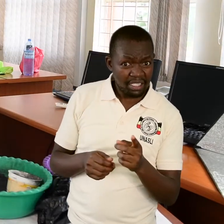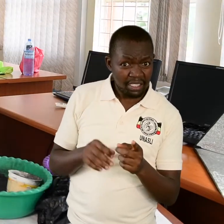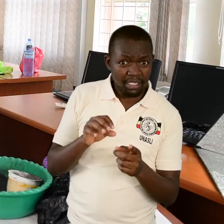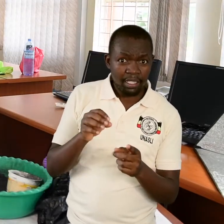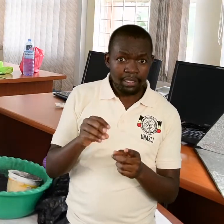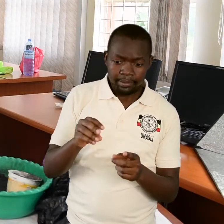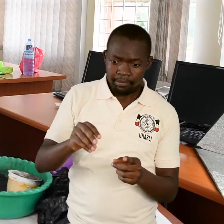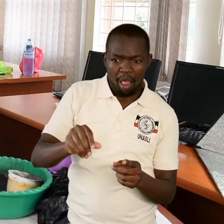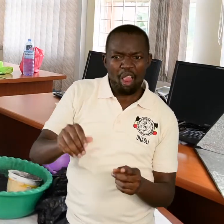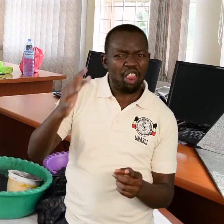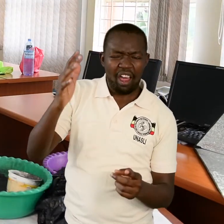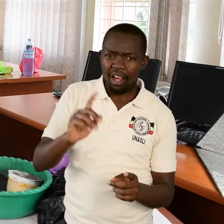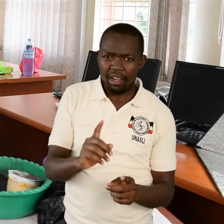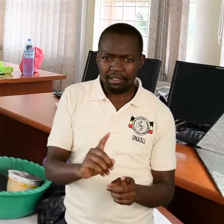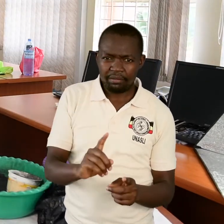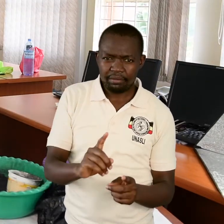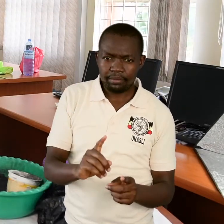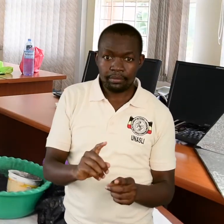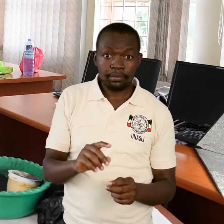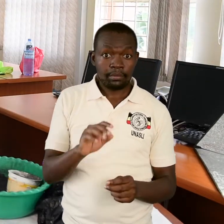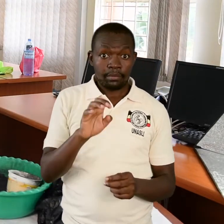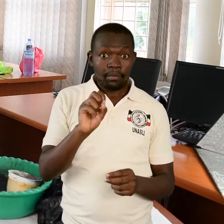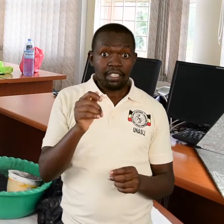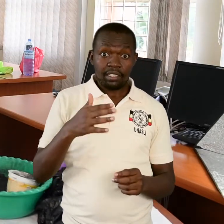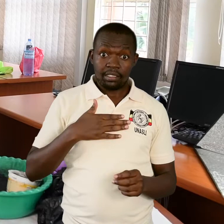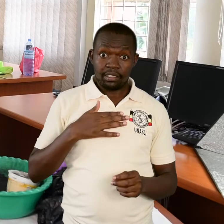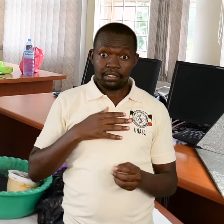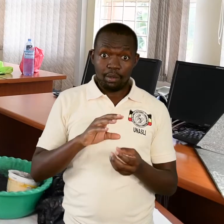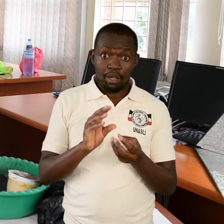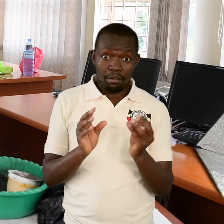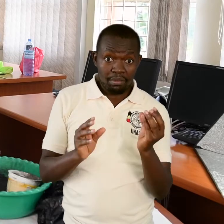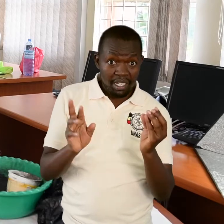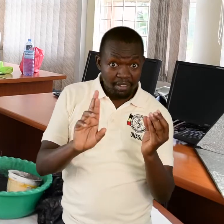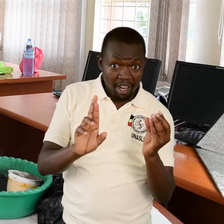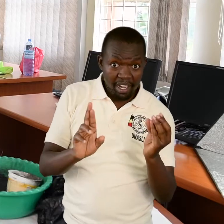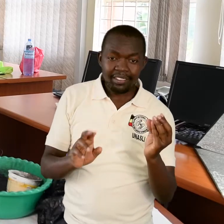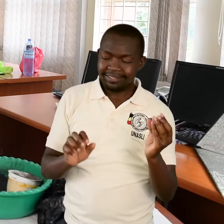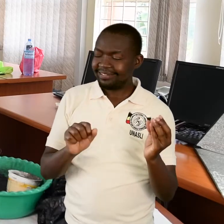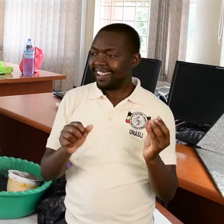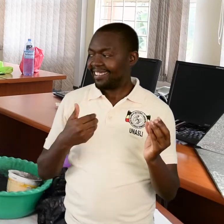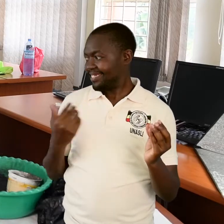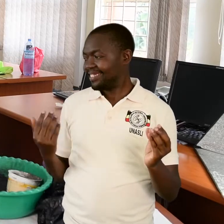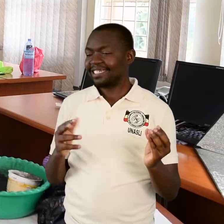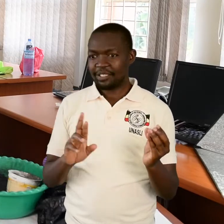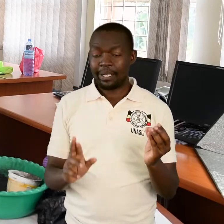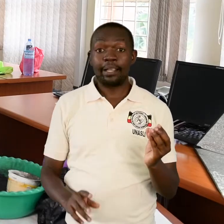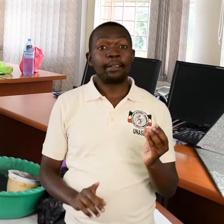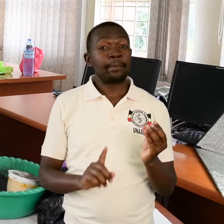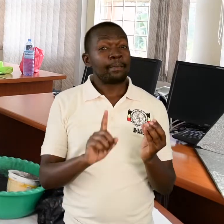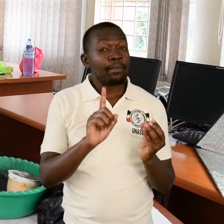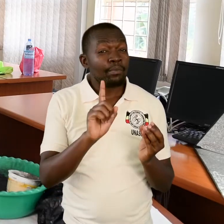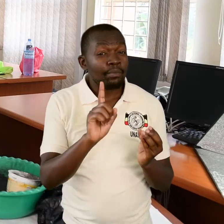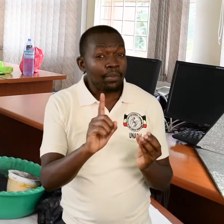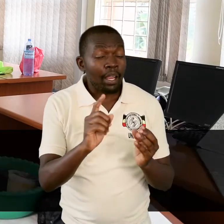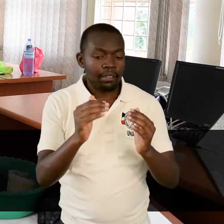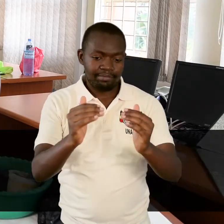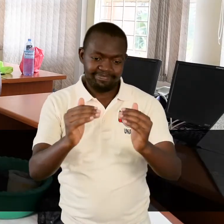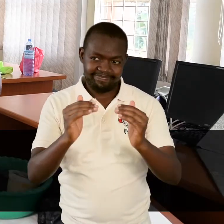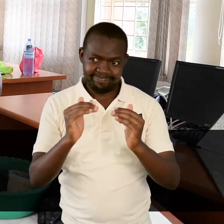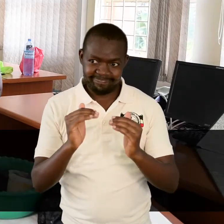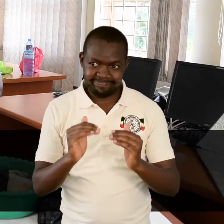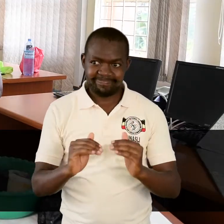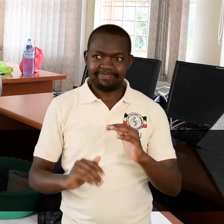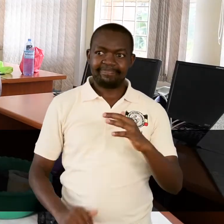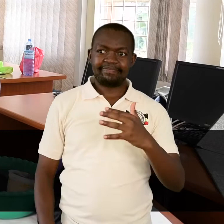Dust. Is our briquette ready now? Yeah, this one is ready. Okay, now that takes us to our next